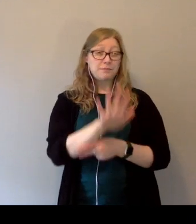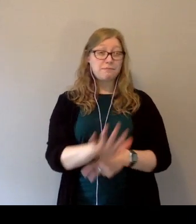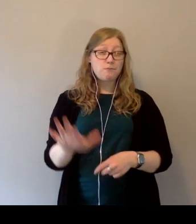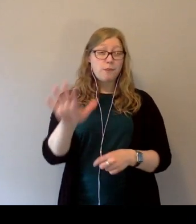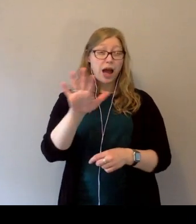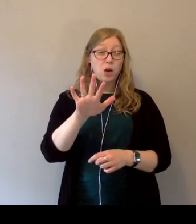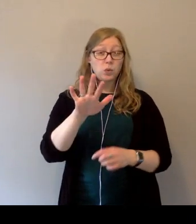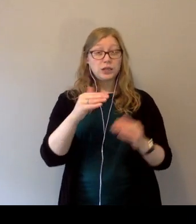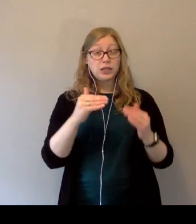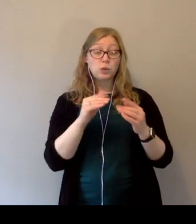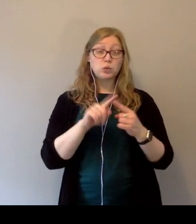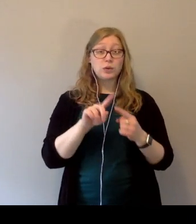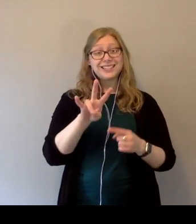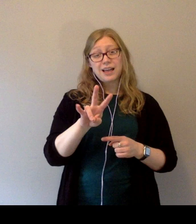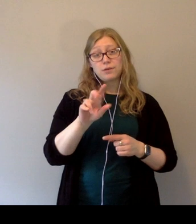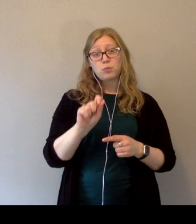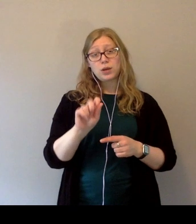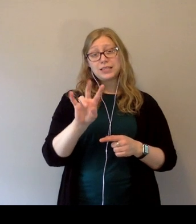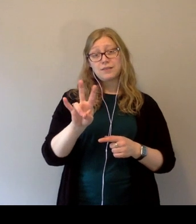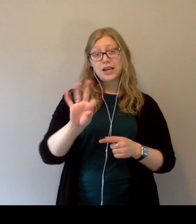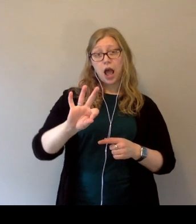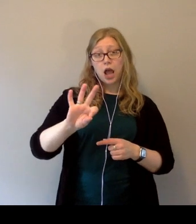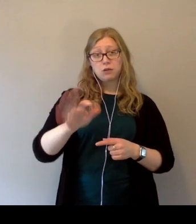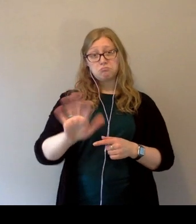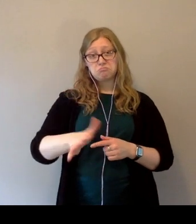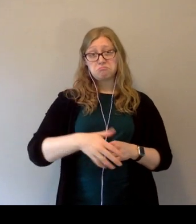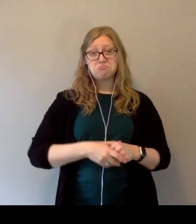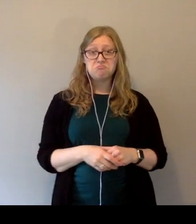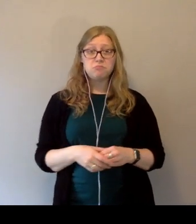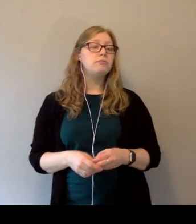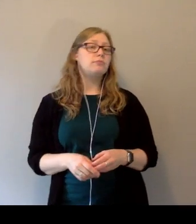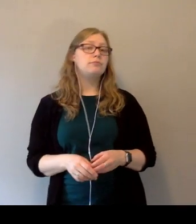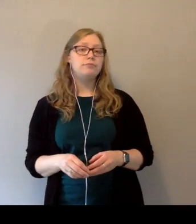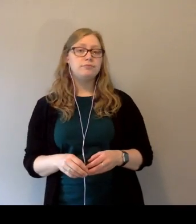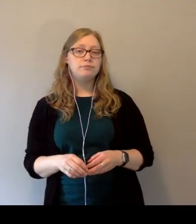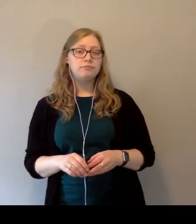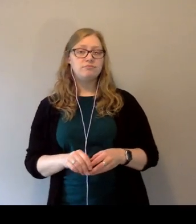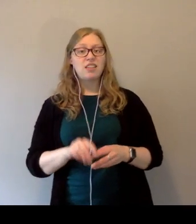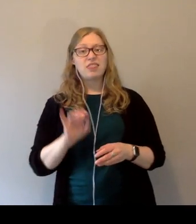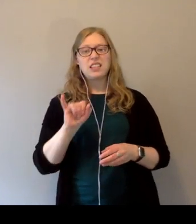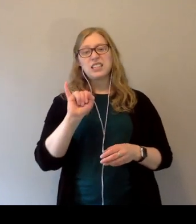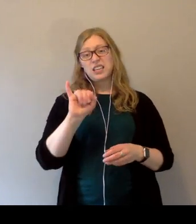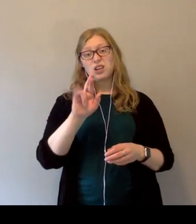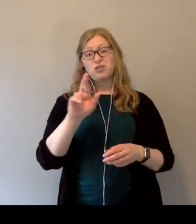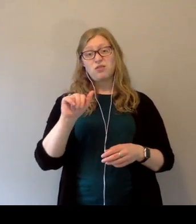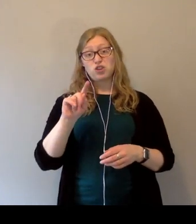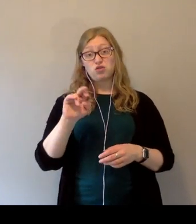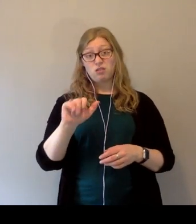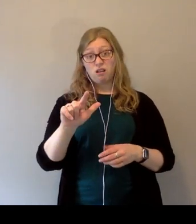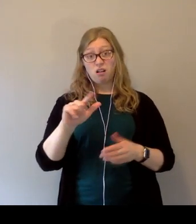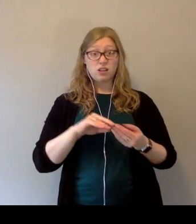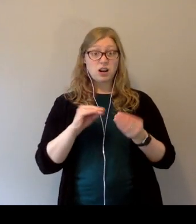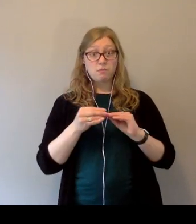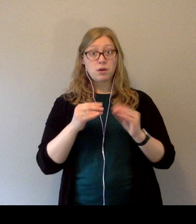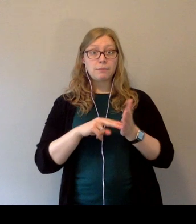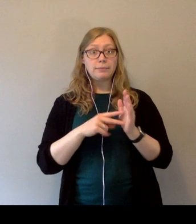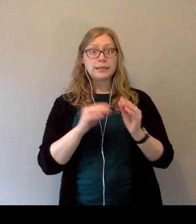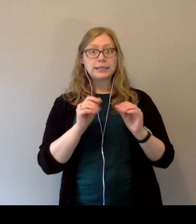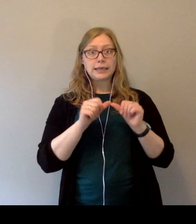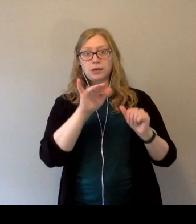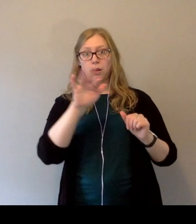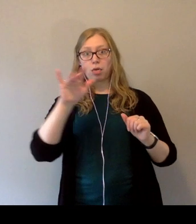to 7.79. It's an irrational number, so it keeps going. The other